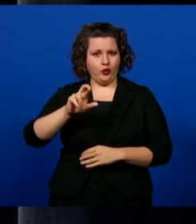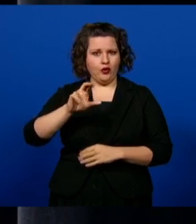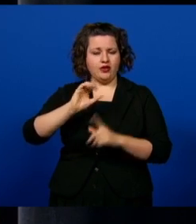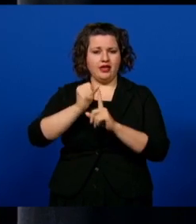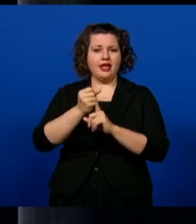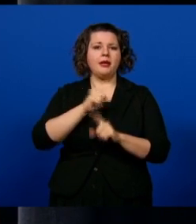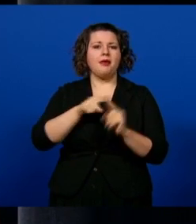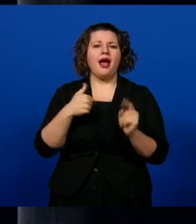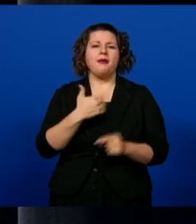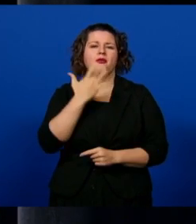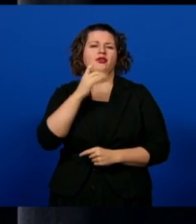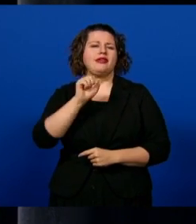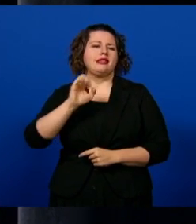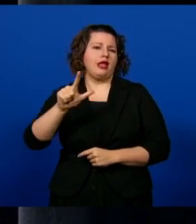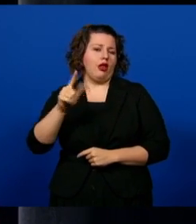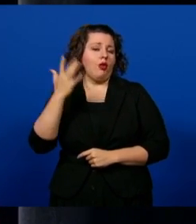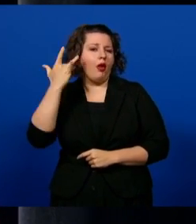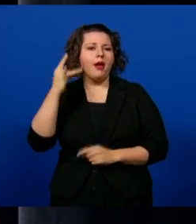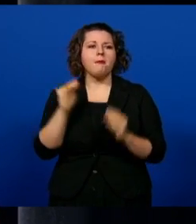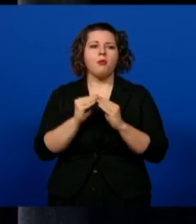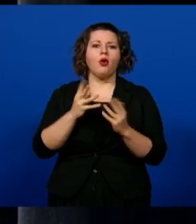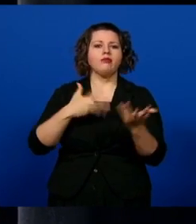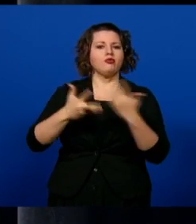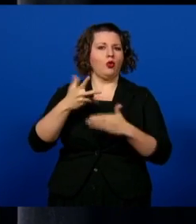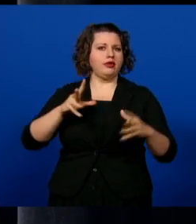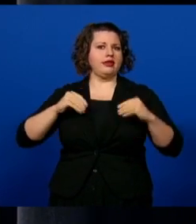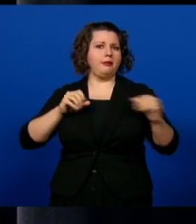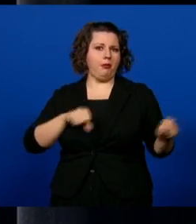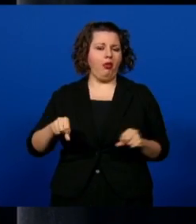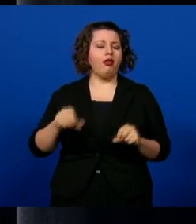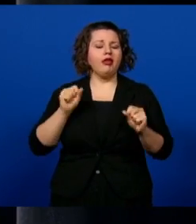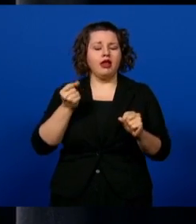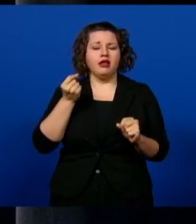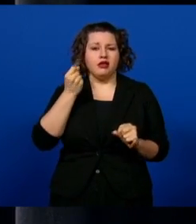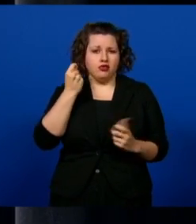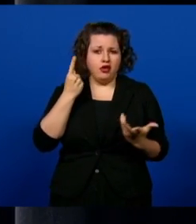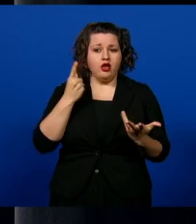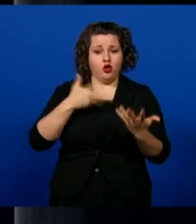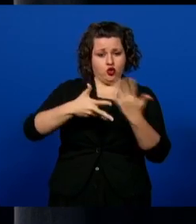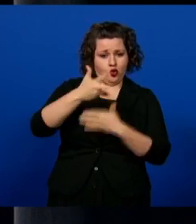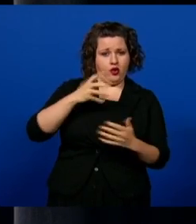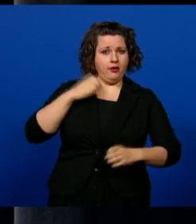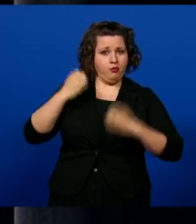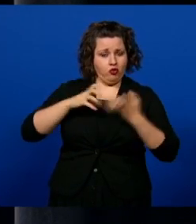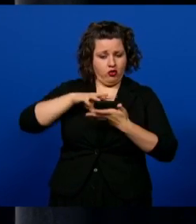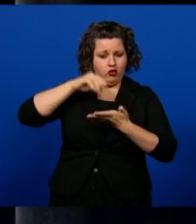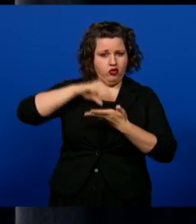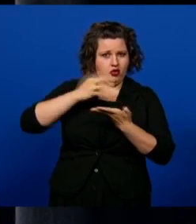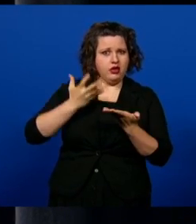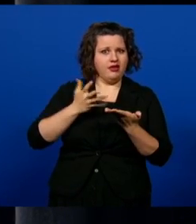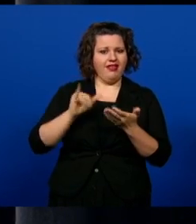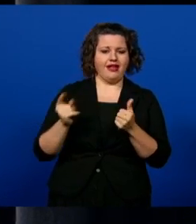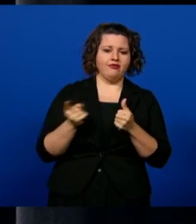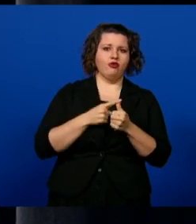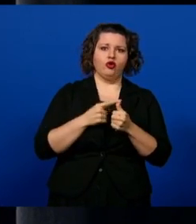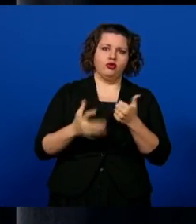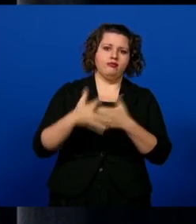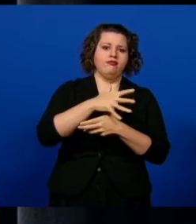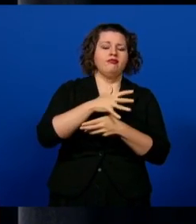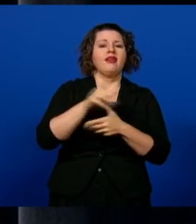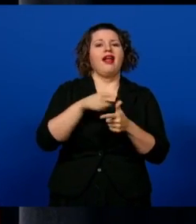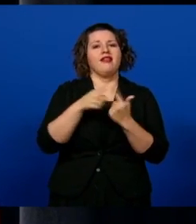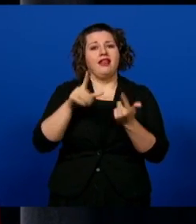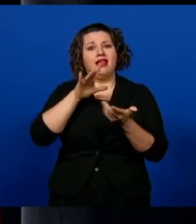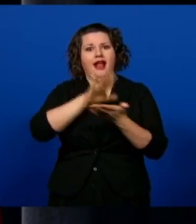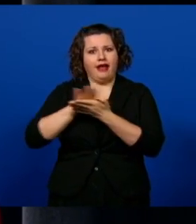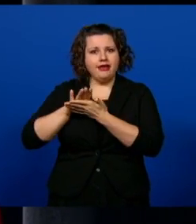because it is more socially acceptable to understand that social and emotional learning comes first and then academics come